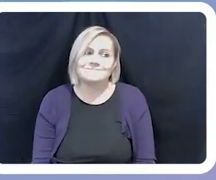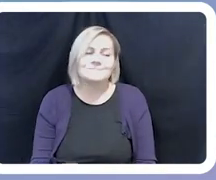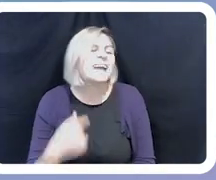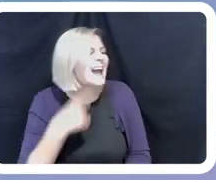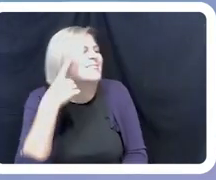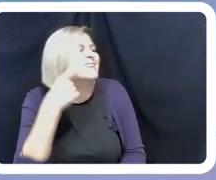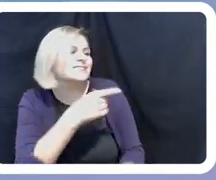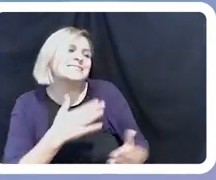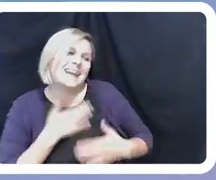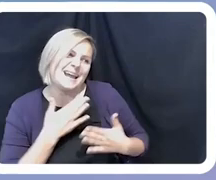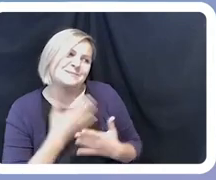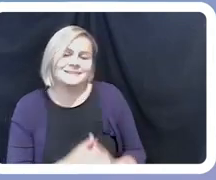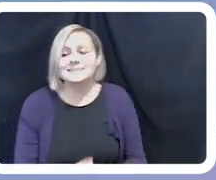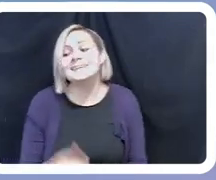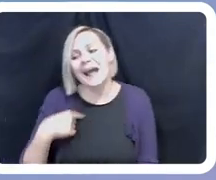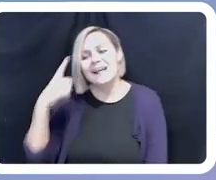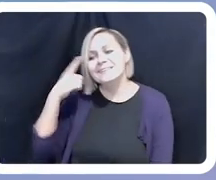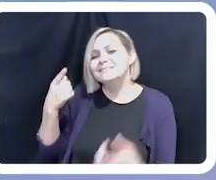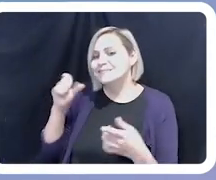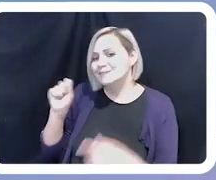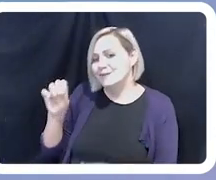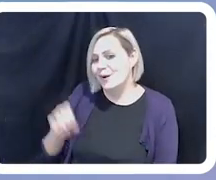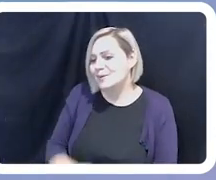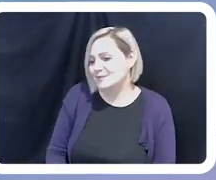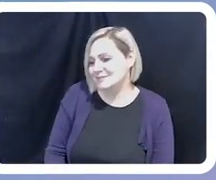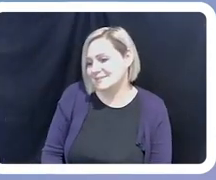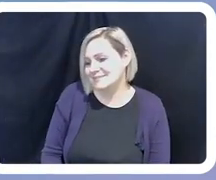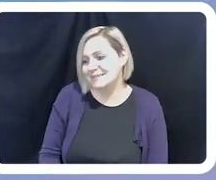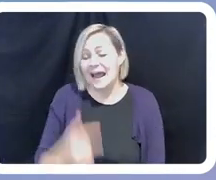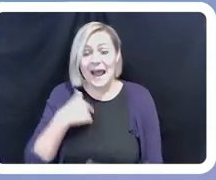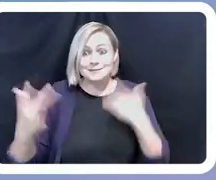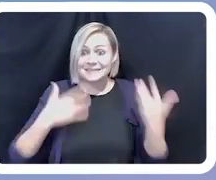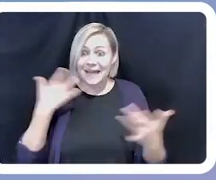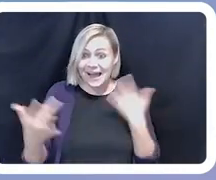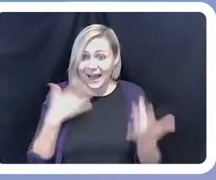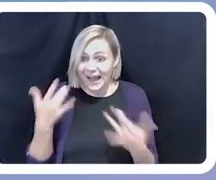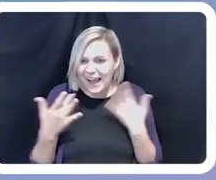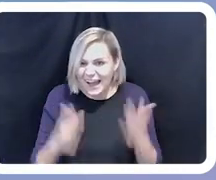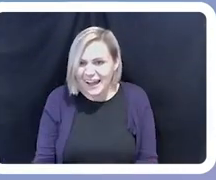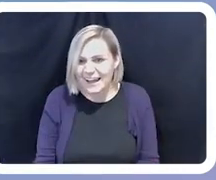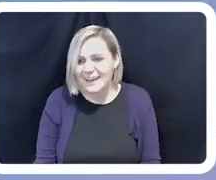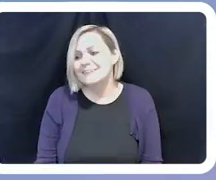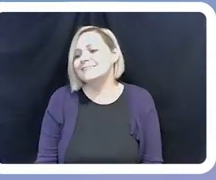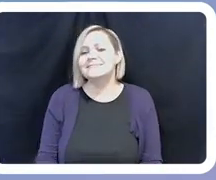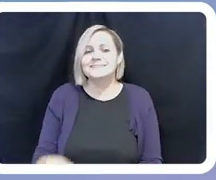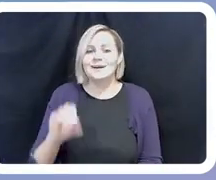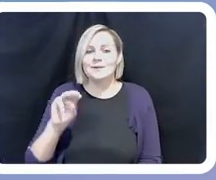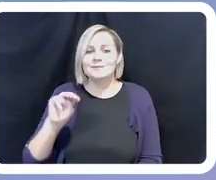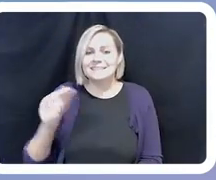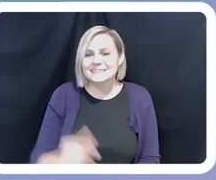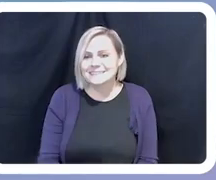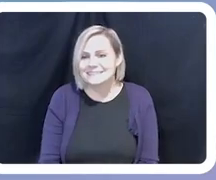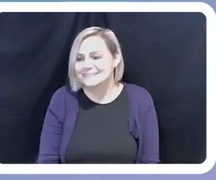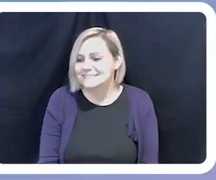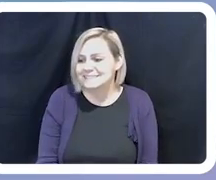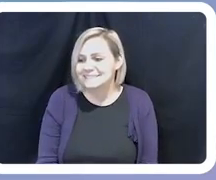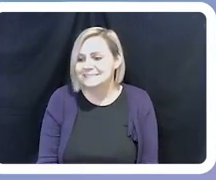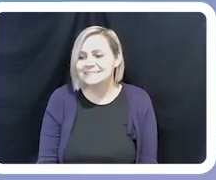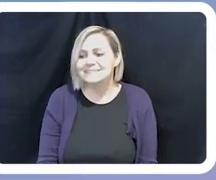I think she's happy. I think so. I think we did. I'm born happy. I'm born excitement. I know. Oh my gosh.